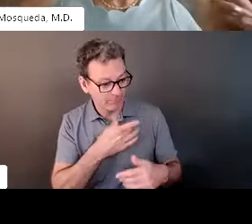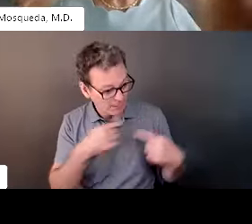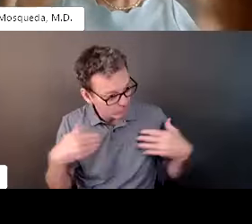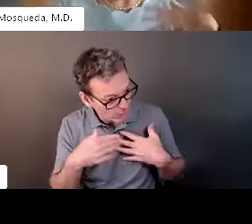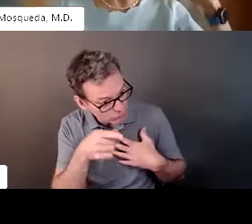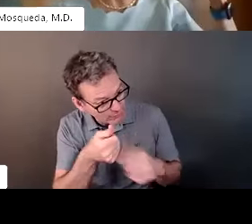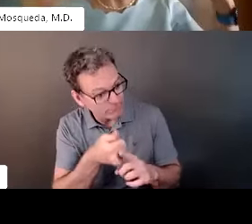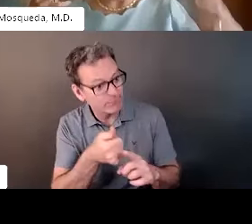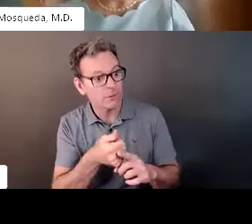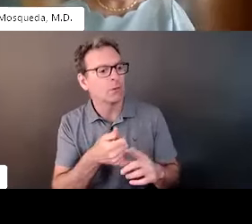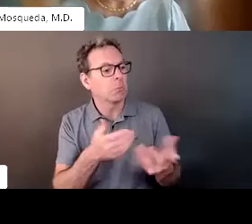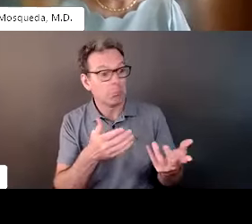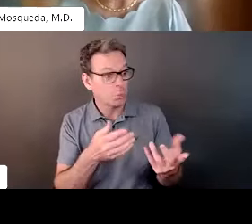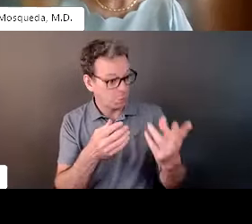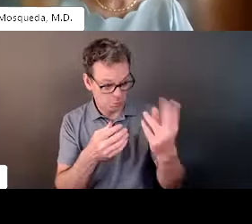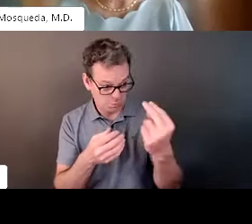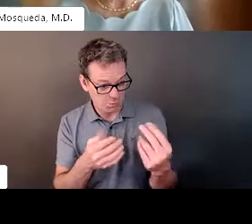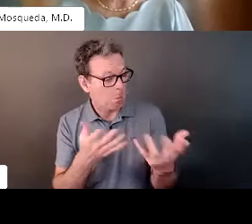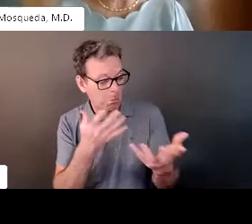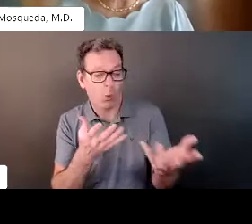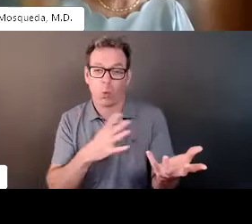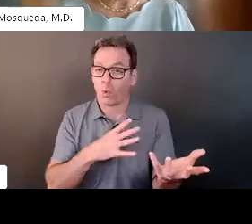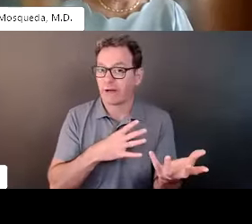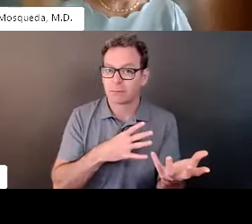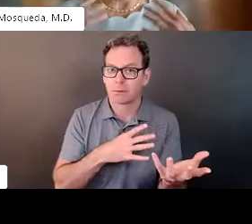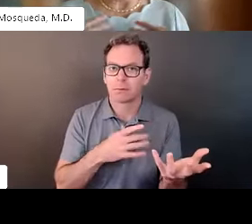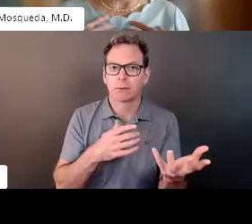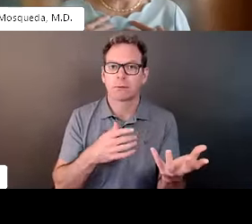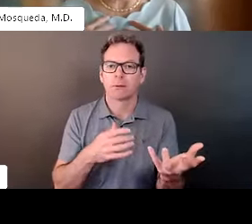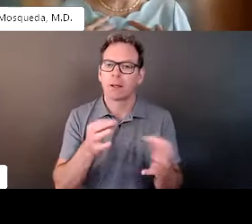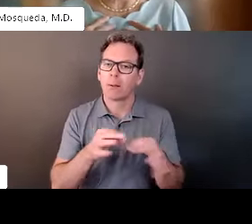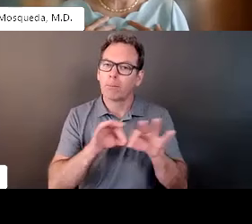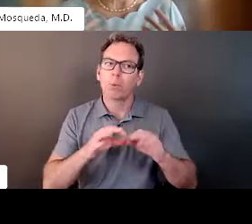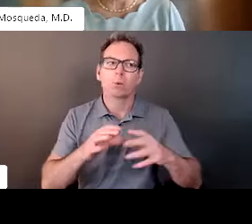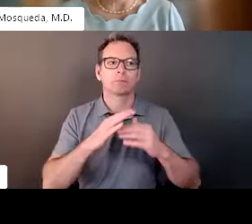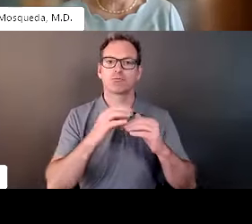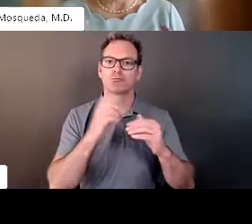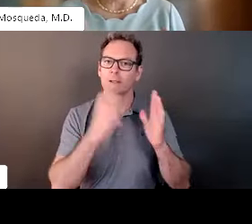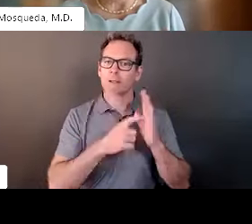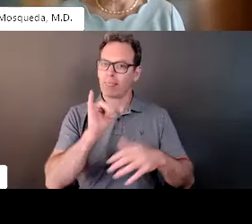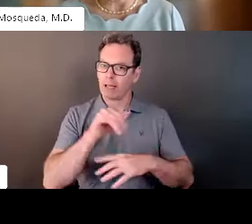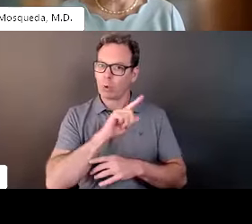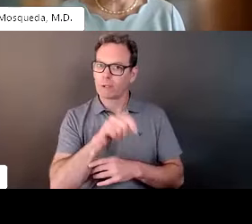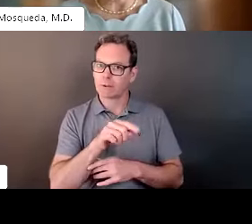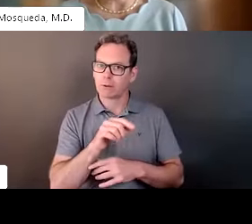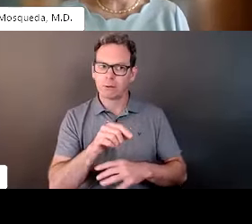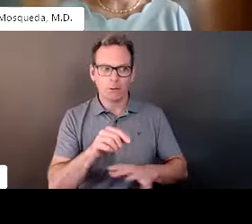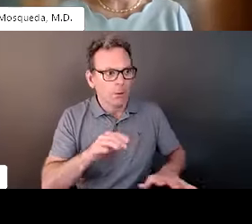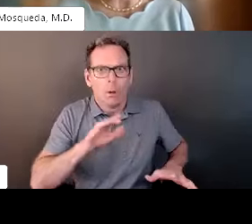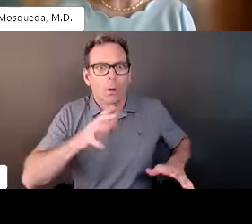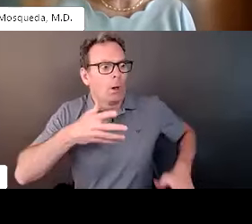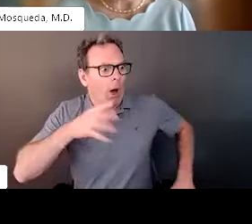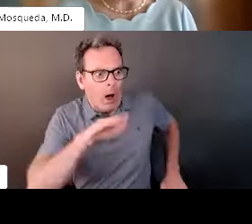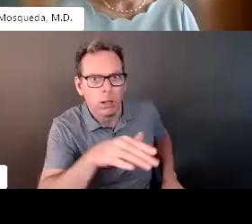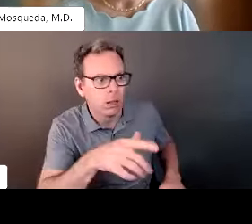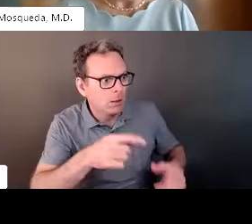we all get pulled in a million different directions. And I think the most important thing is our tone and our body language in addition to what